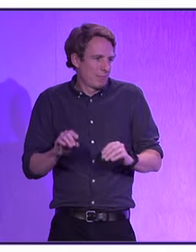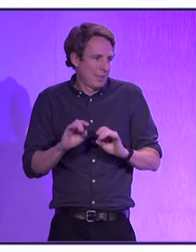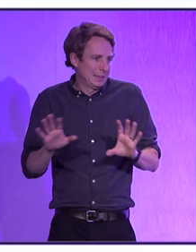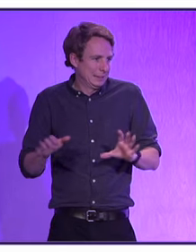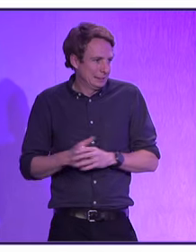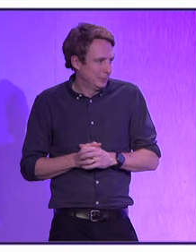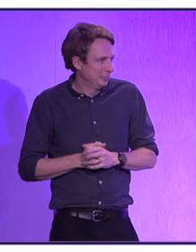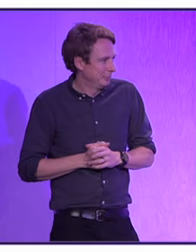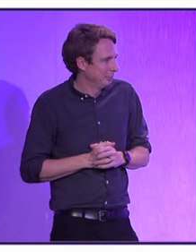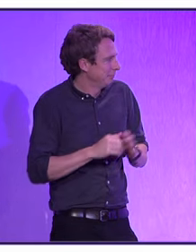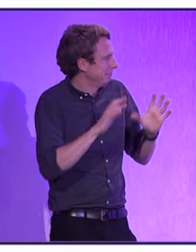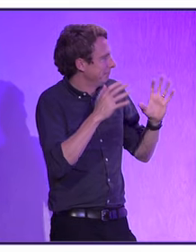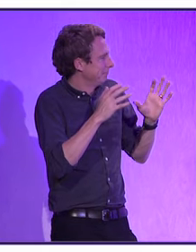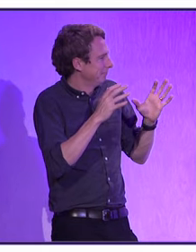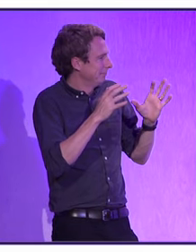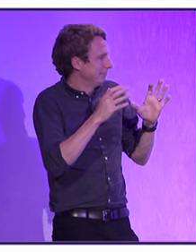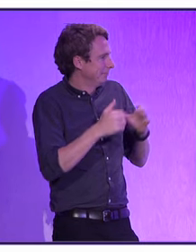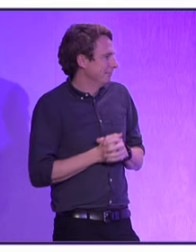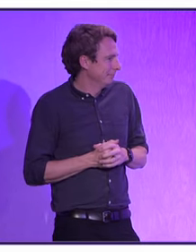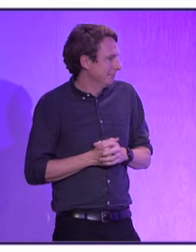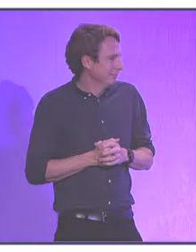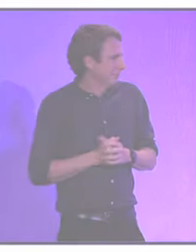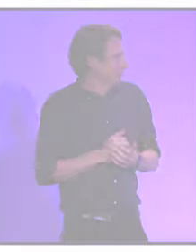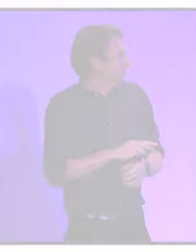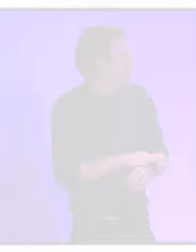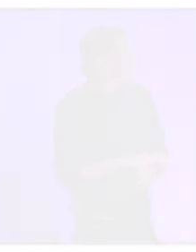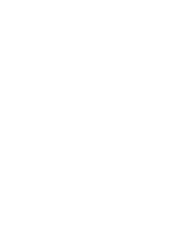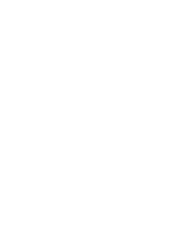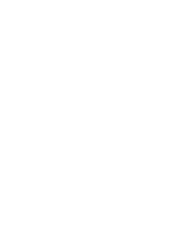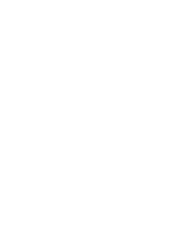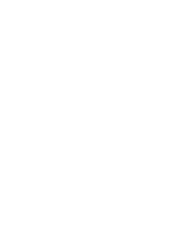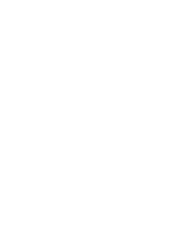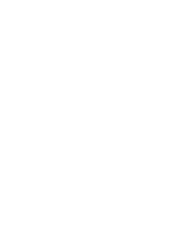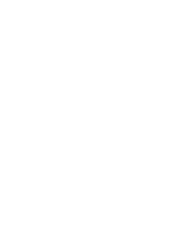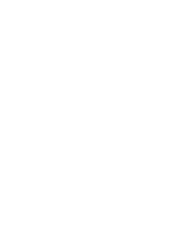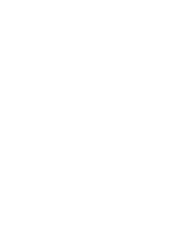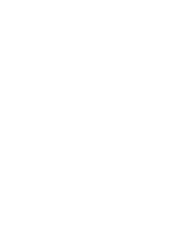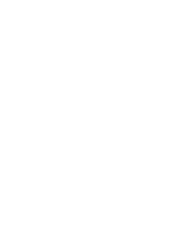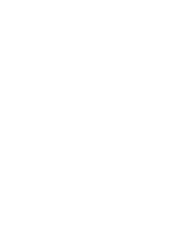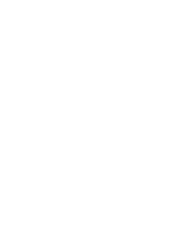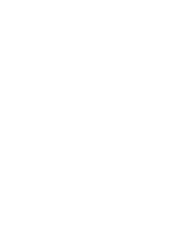frustration. Thank you, everybody. Woo! Thank you, Emmanuel. Very good.